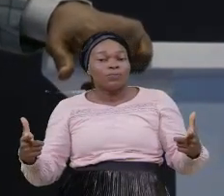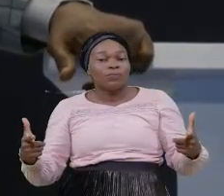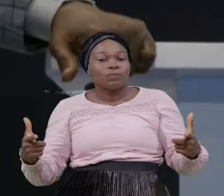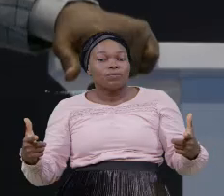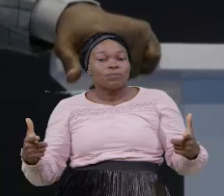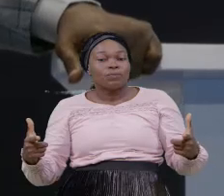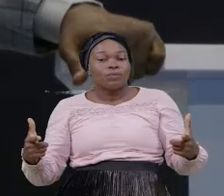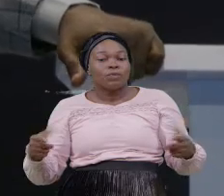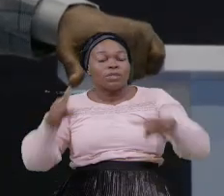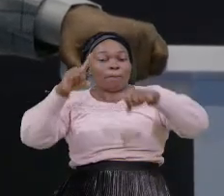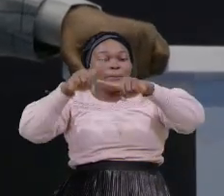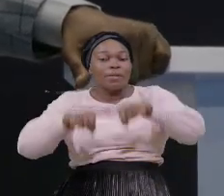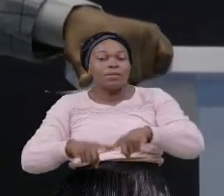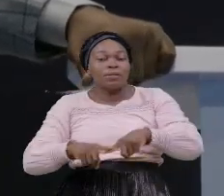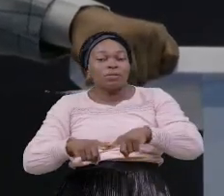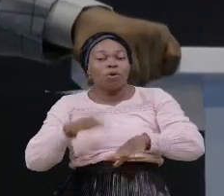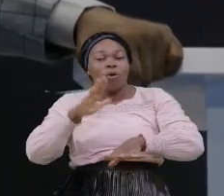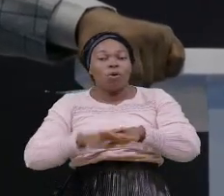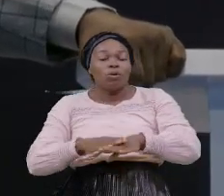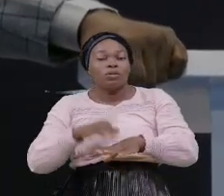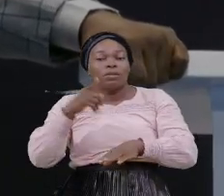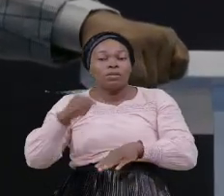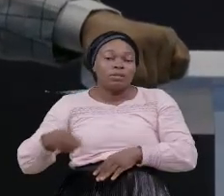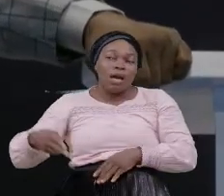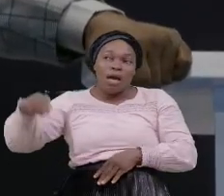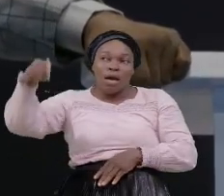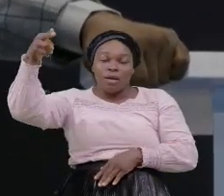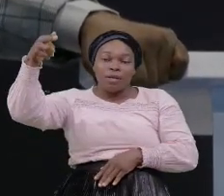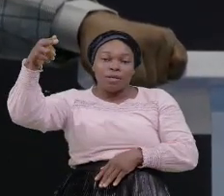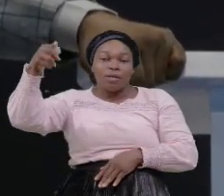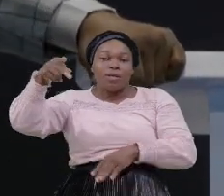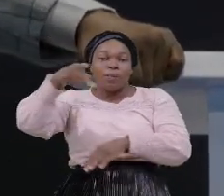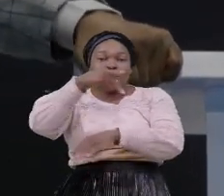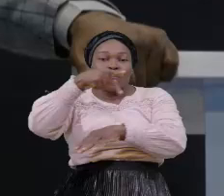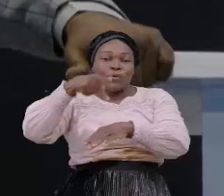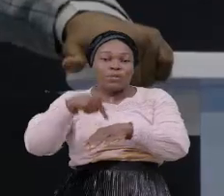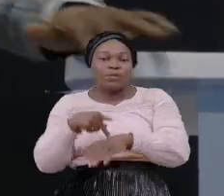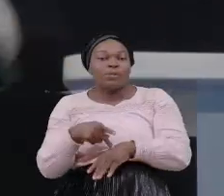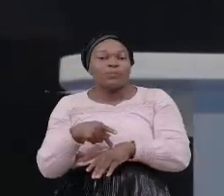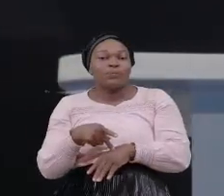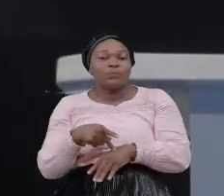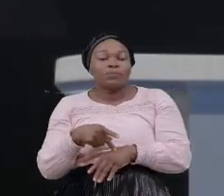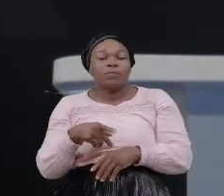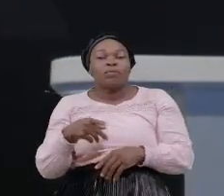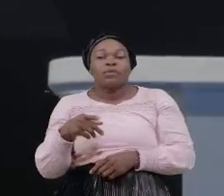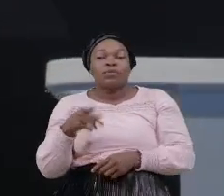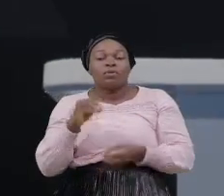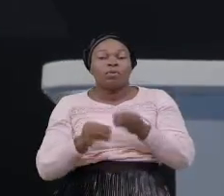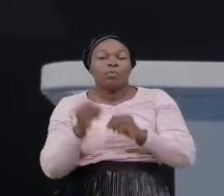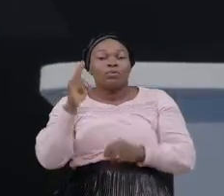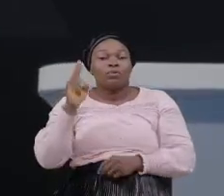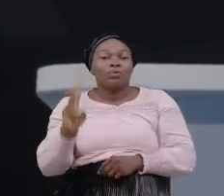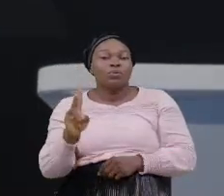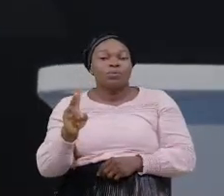dependence on the Lord, our High Priest. Number two, it's great